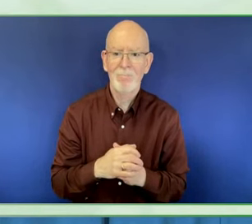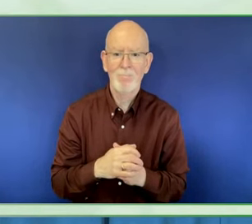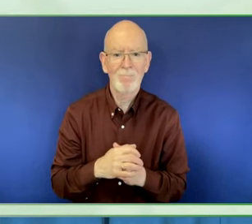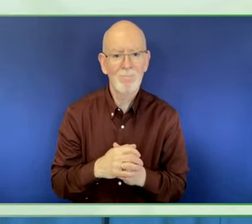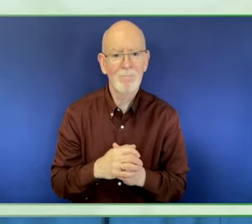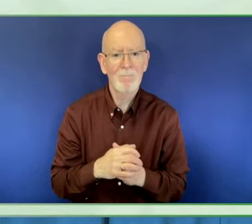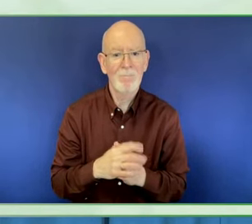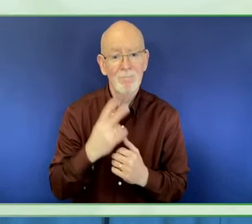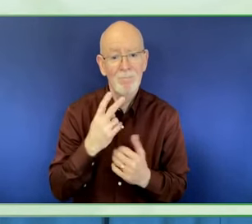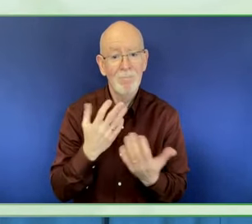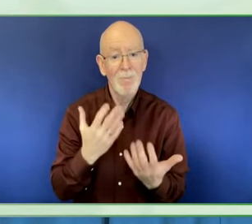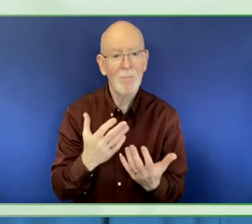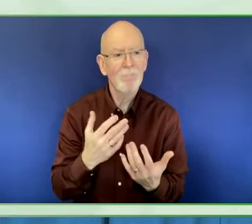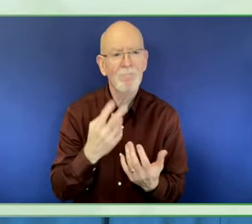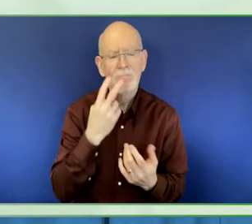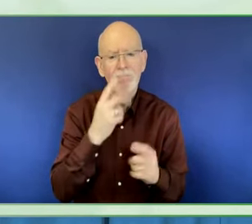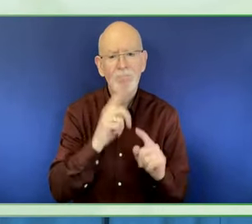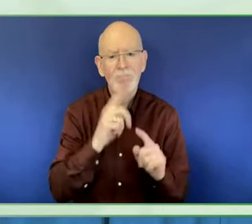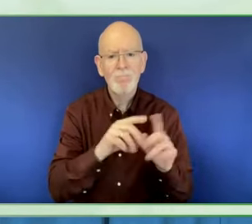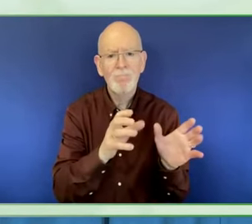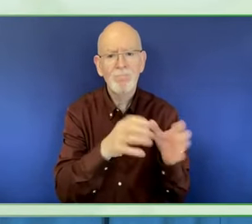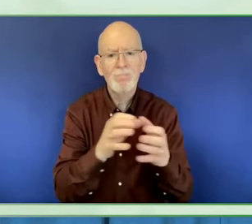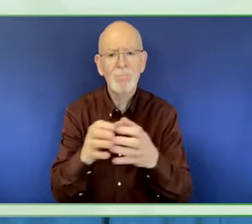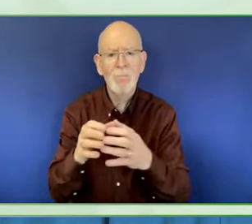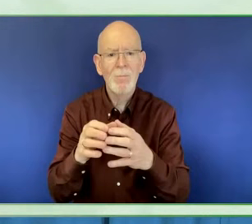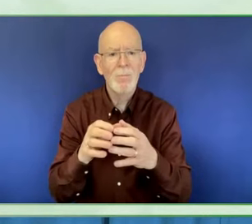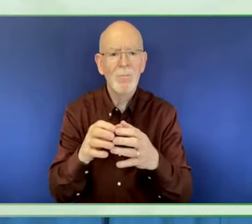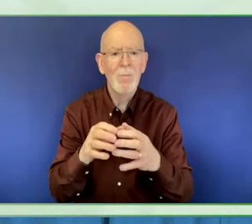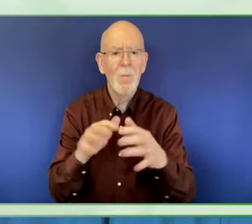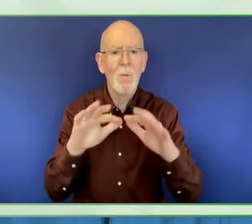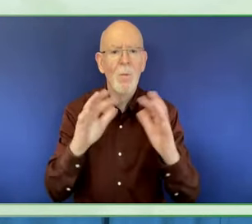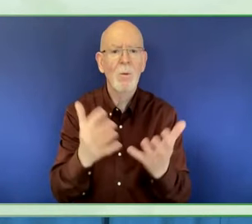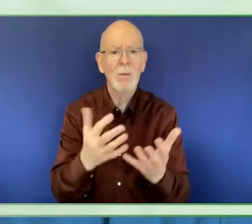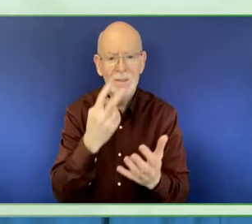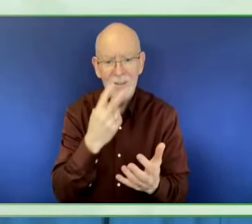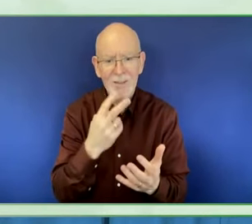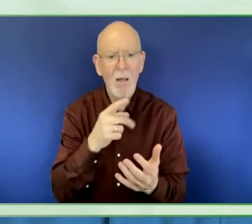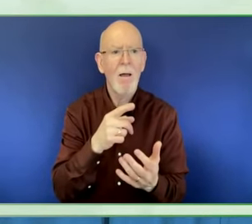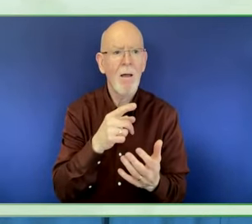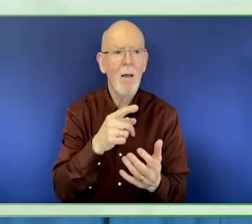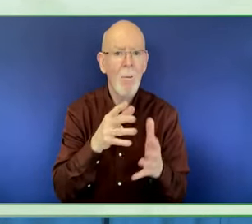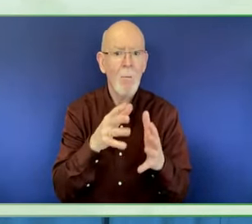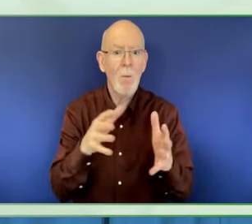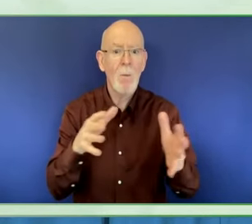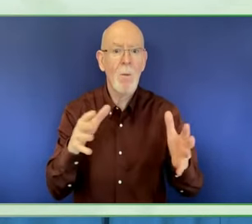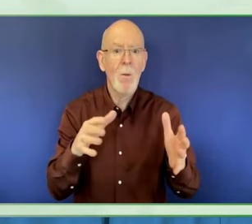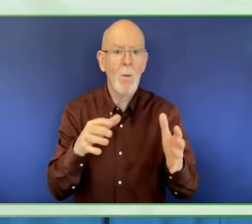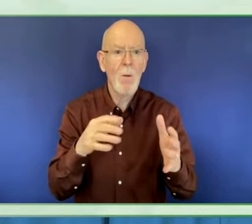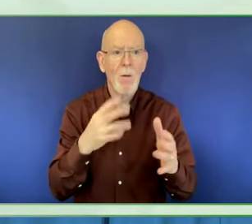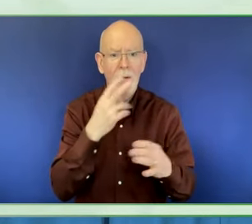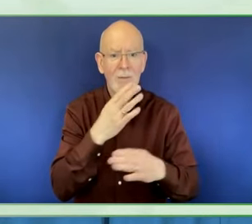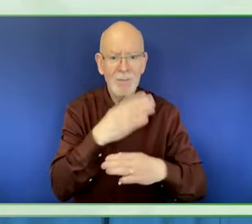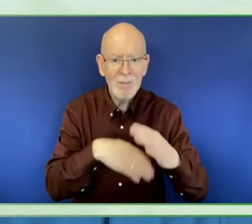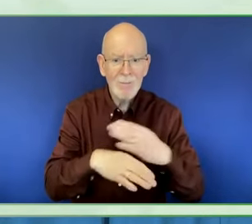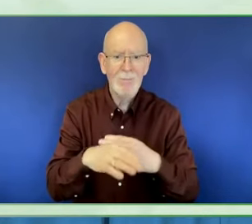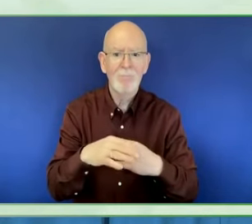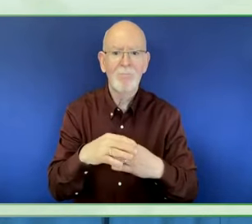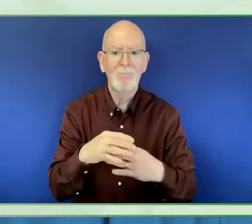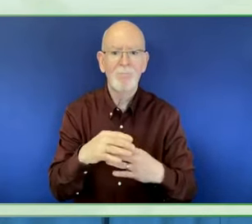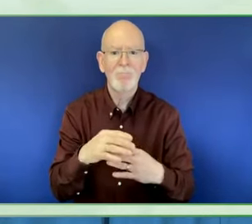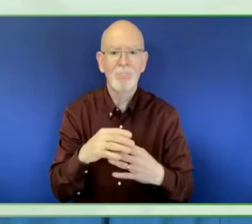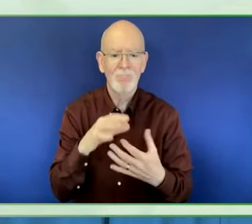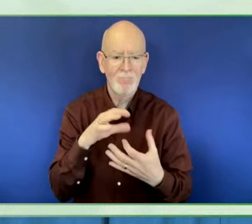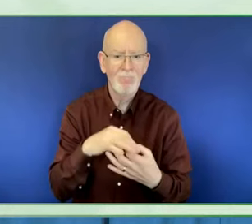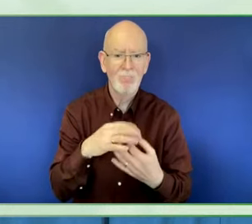landscape. So in the next 5 minutes, I'll cover what we're doing over at Sea Talent and how we ensure sex and disability is no longer a topic of